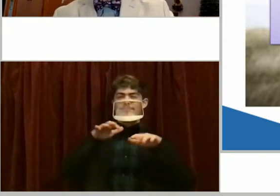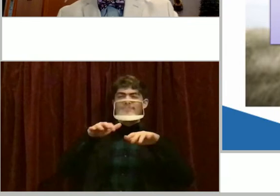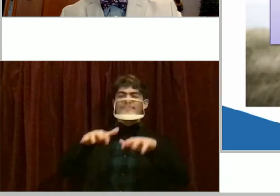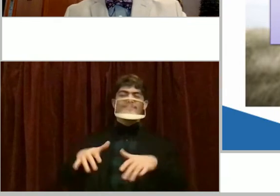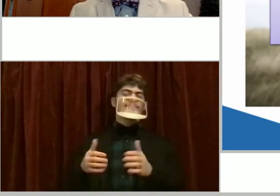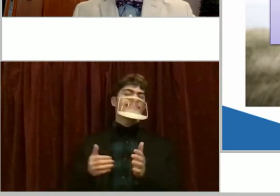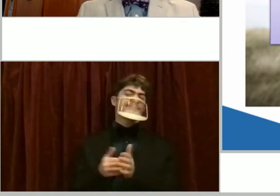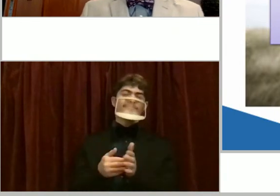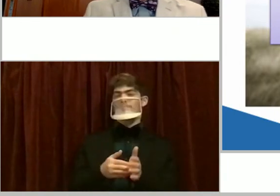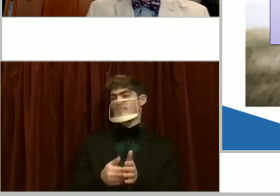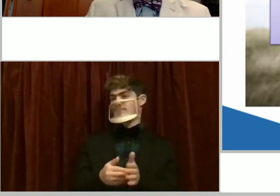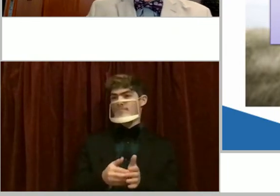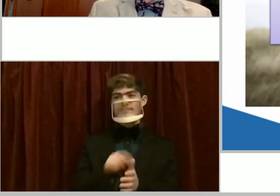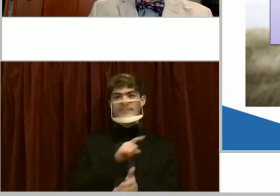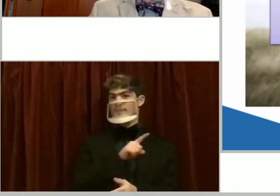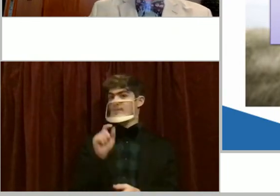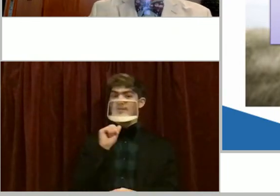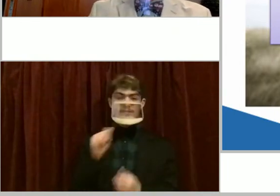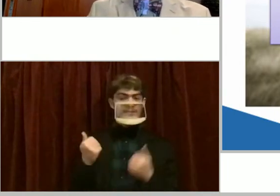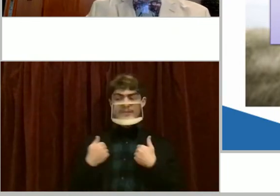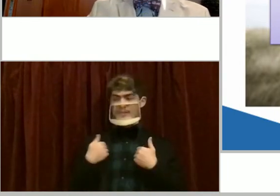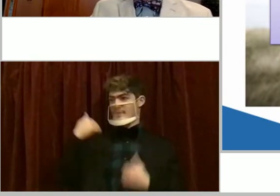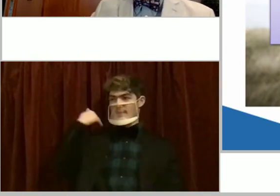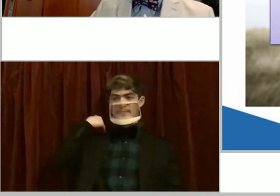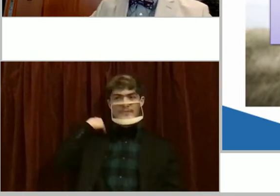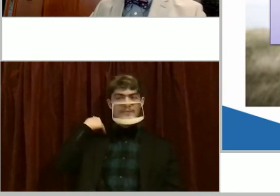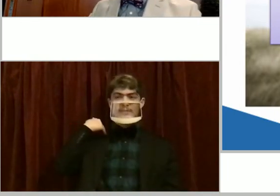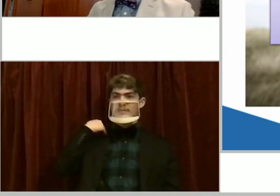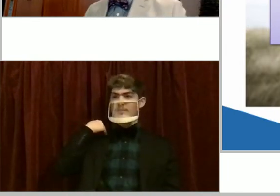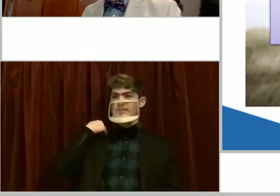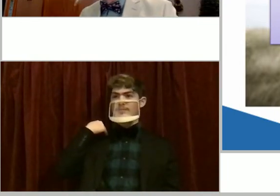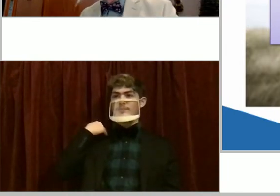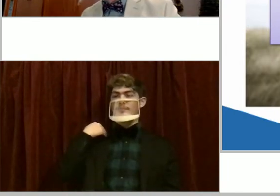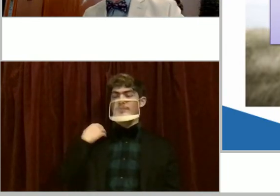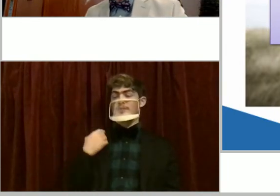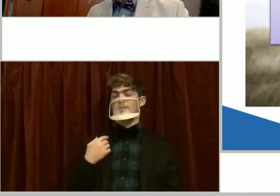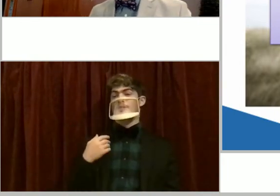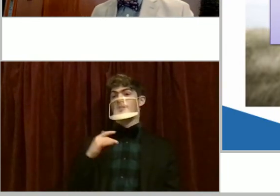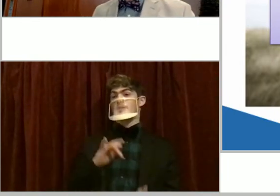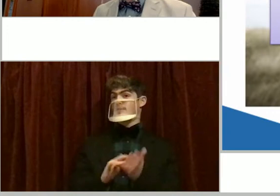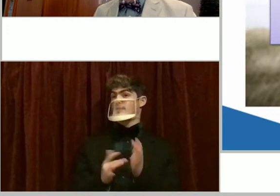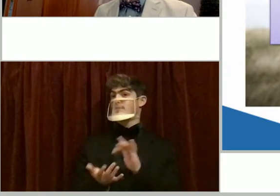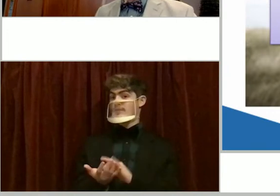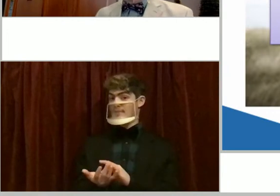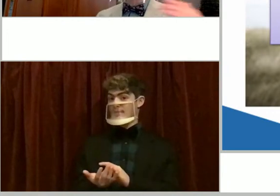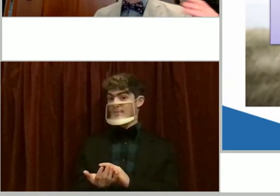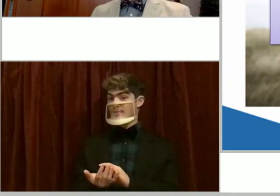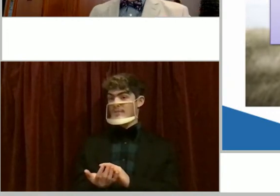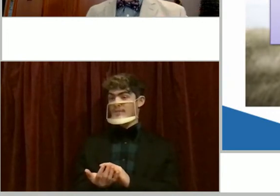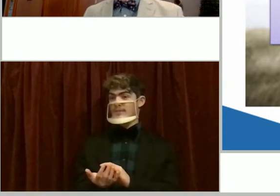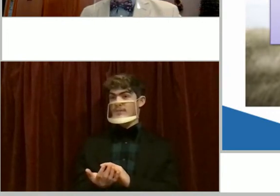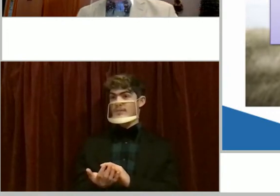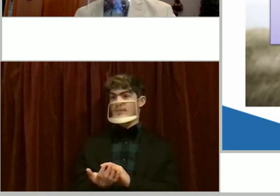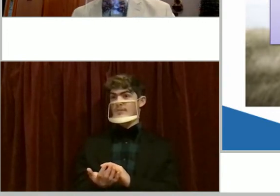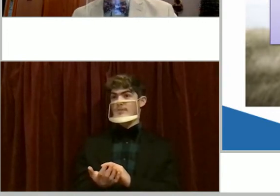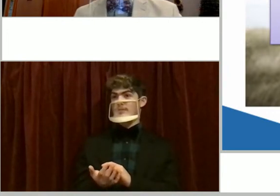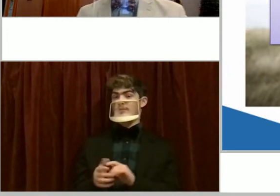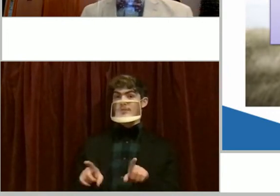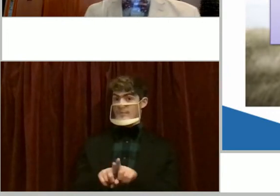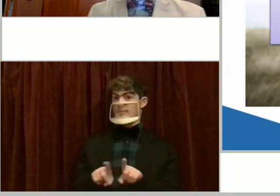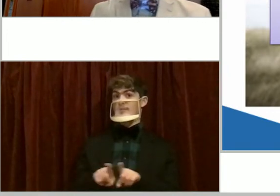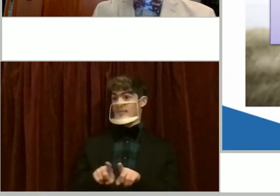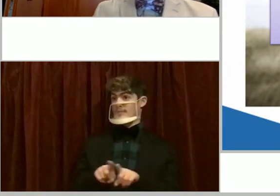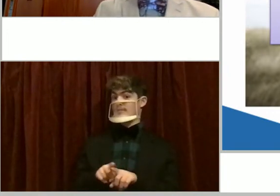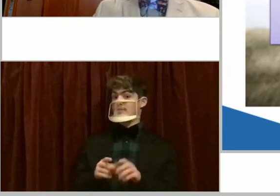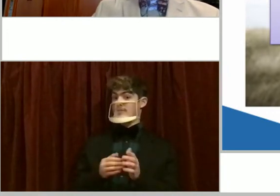knew they didn't have a real leader. And even though Jesus himself was in the most vulnerable state he was